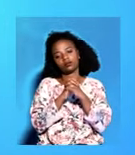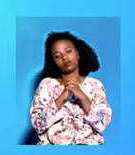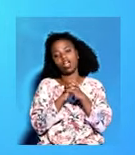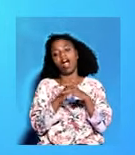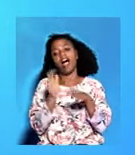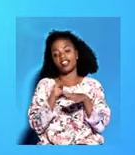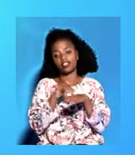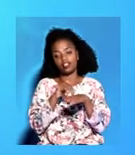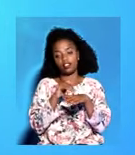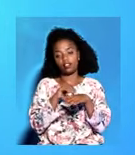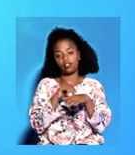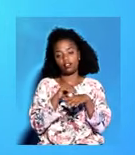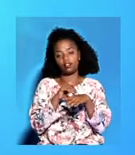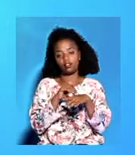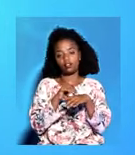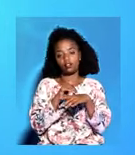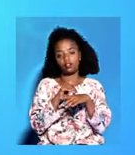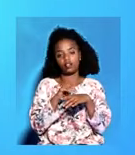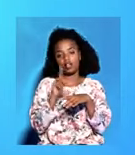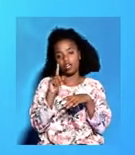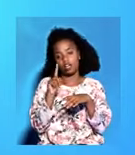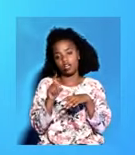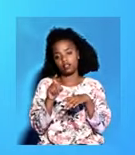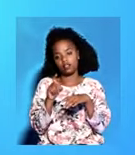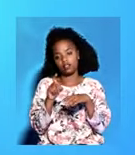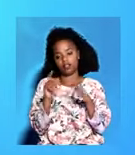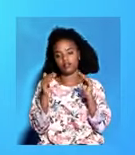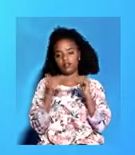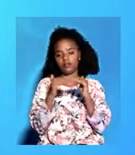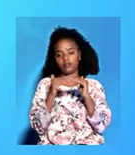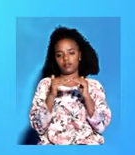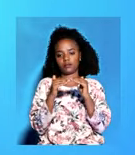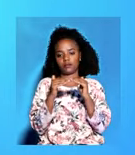at x is equal to